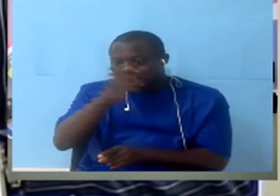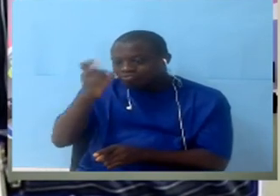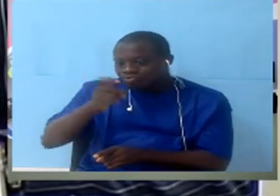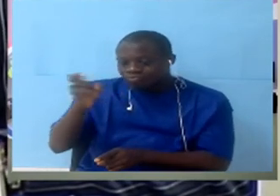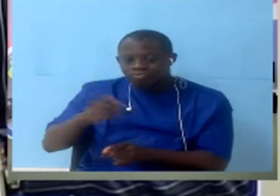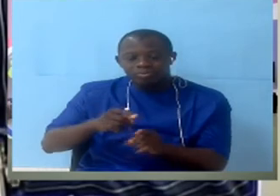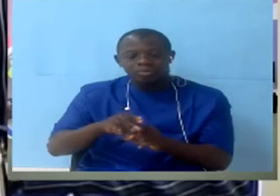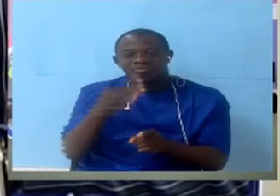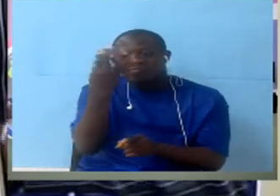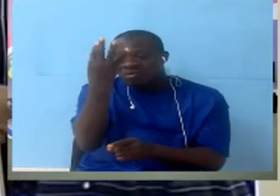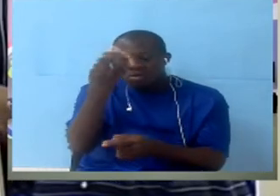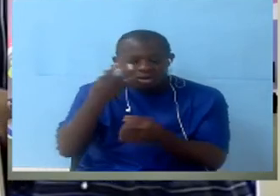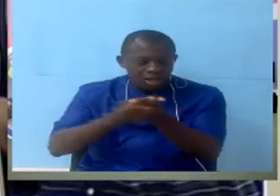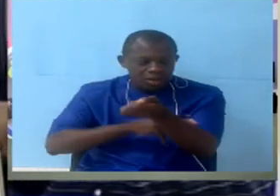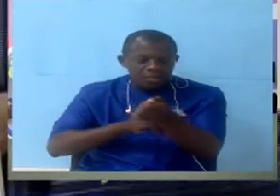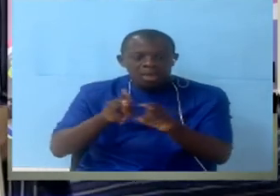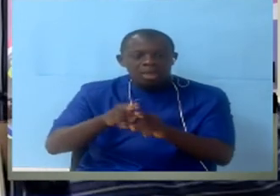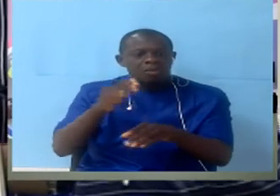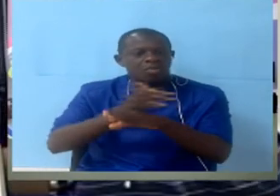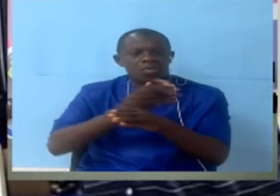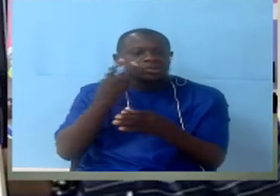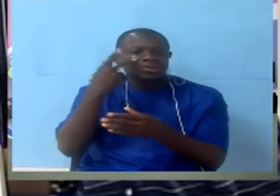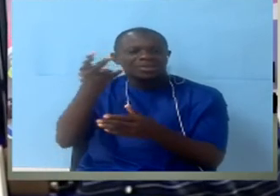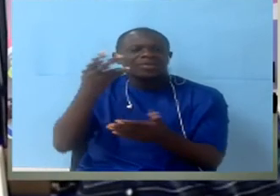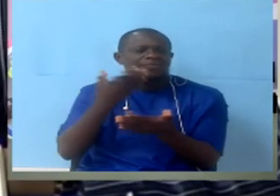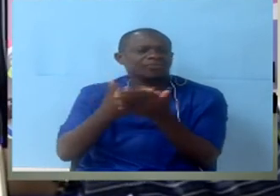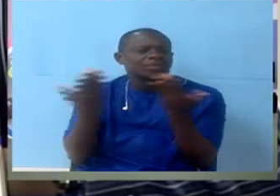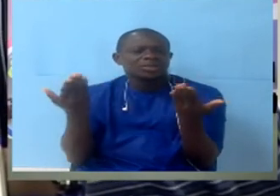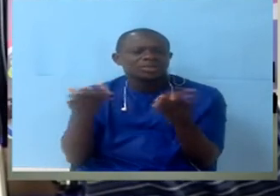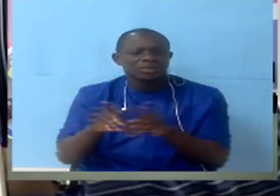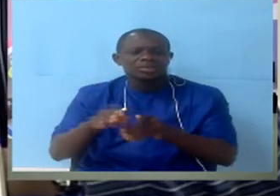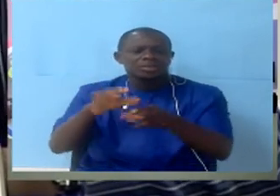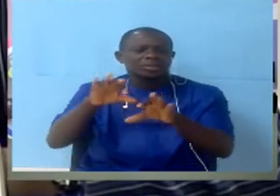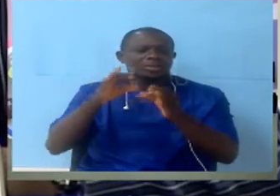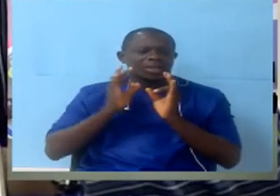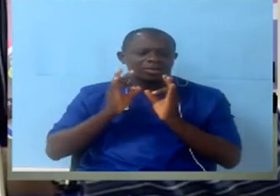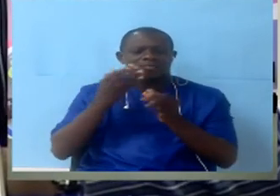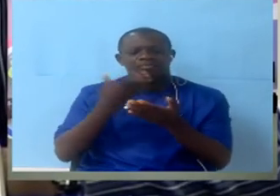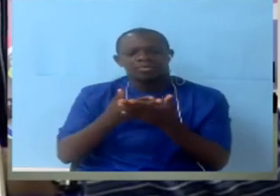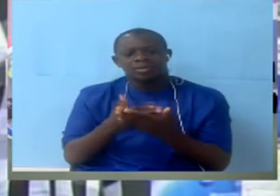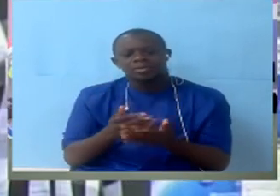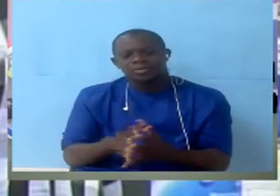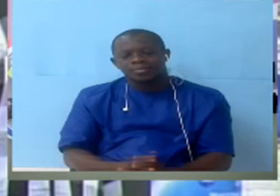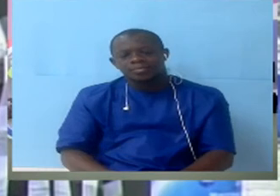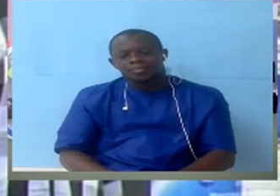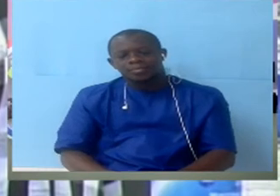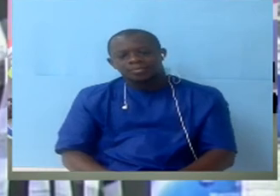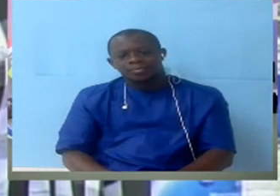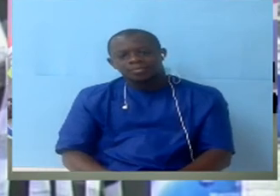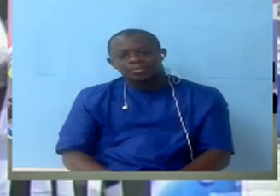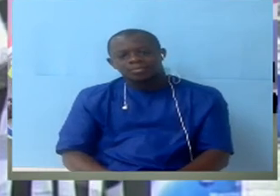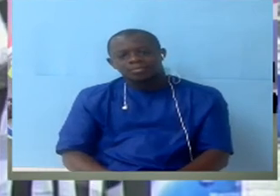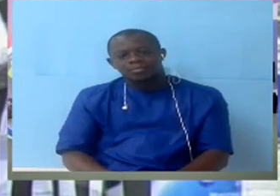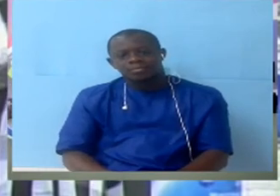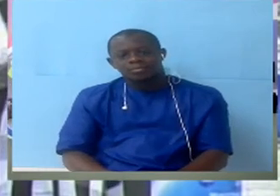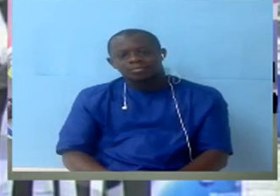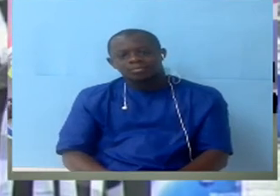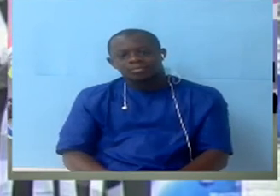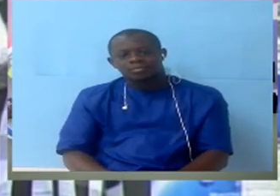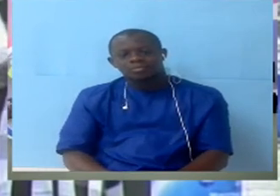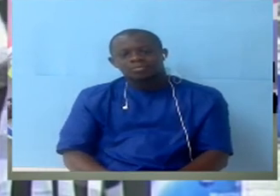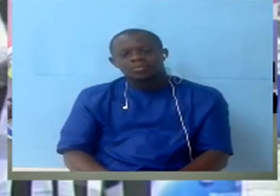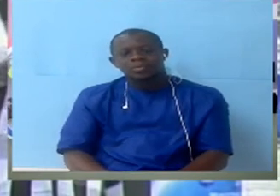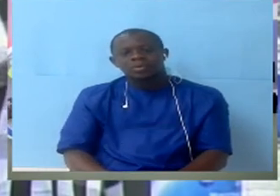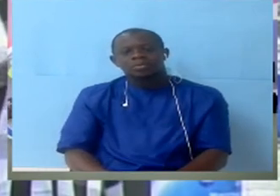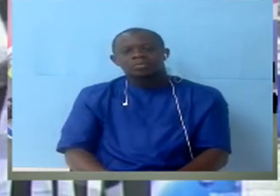which were recovered. Amunta ye bare musoni bare nkyo yelo muta ke sindid la kelim fo kari lulu nyin kamala ko kafo ko ye saji nan ye